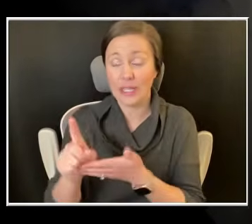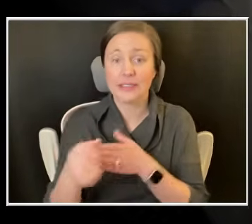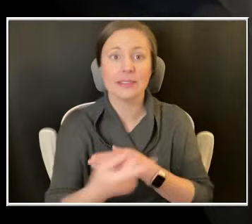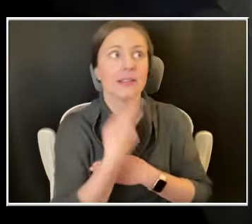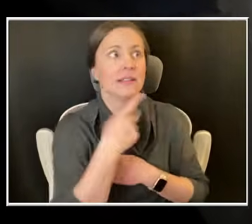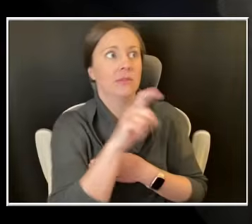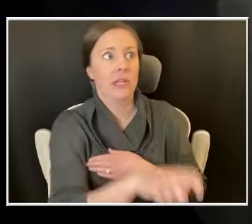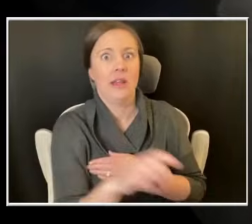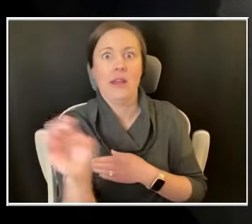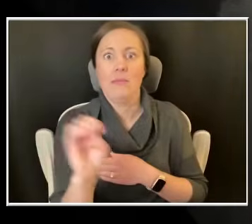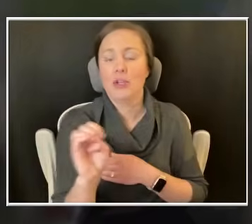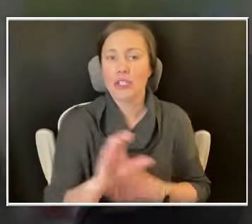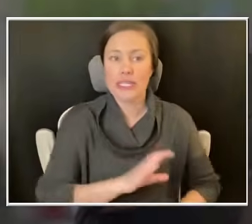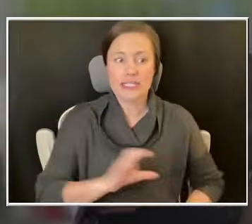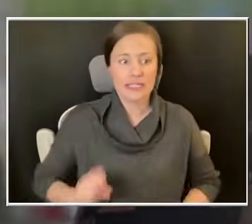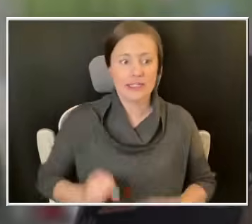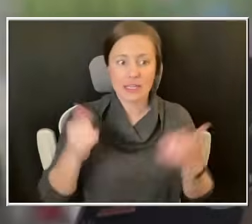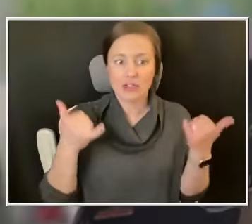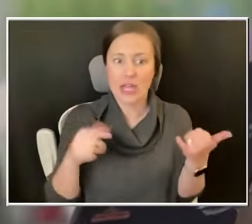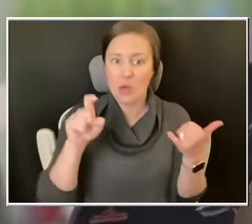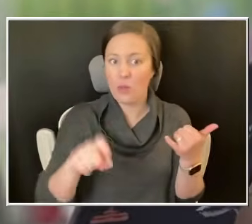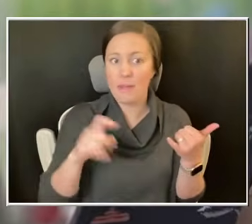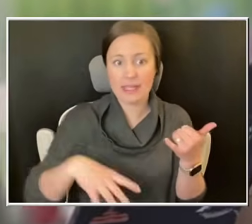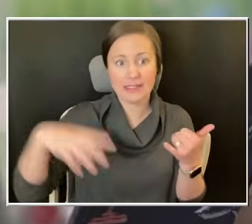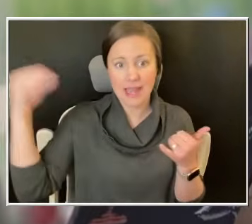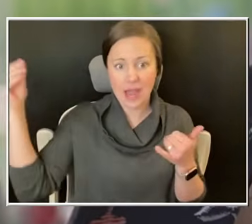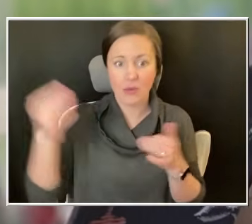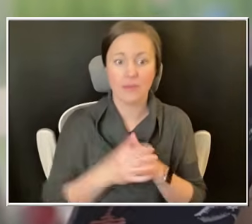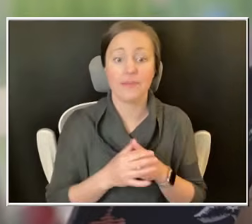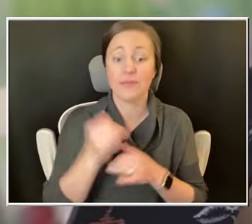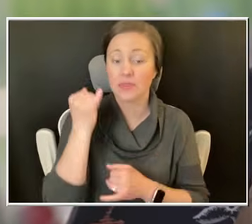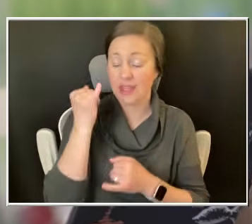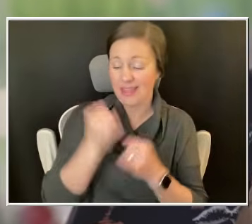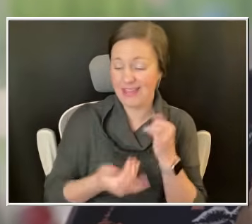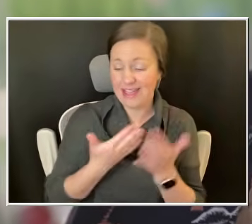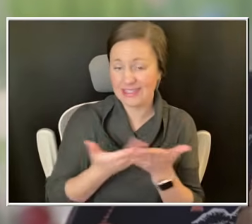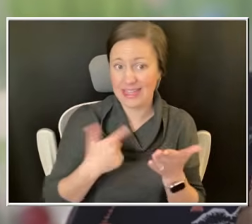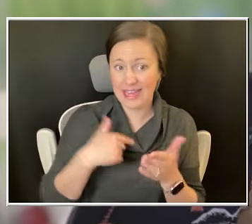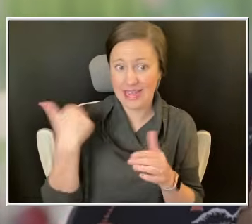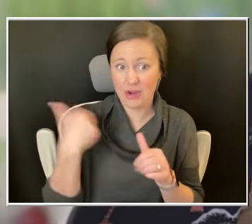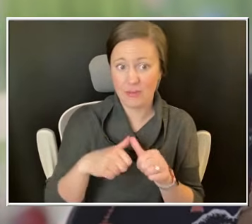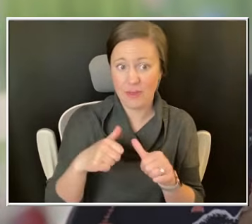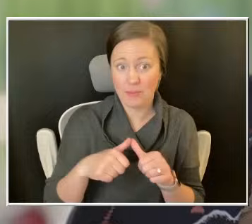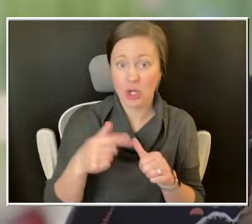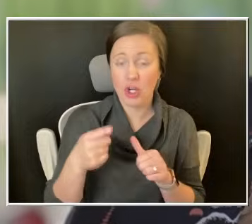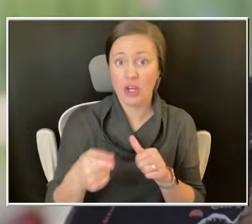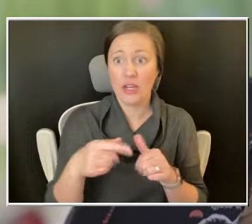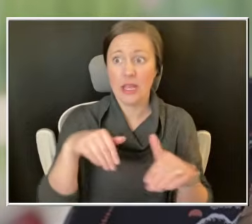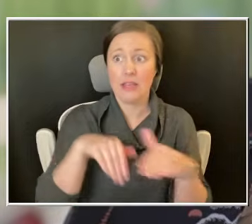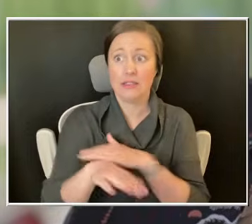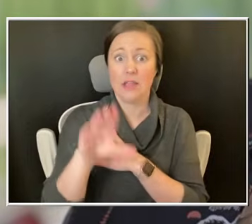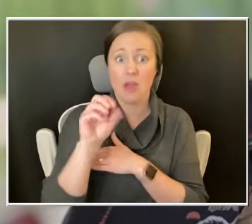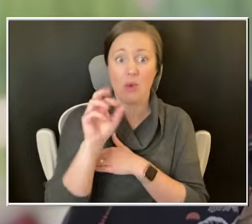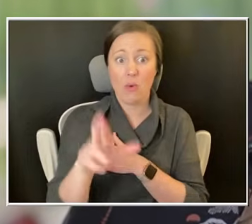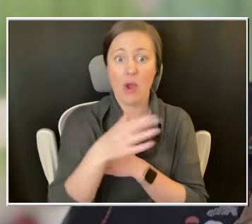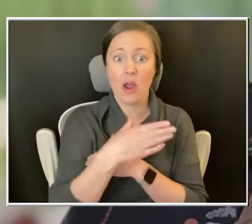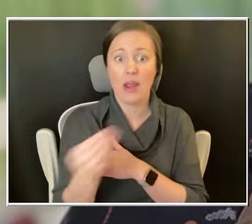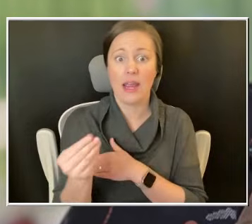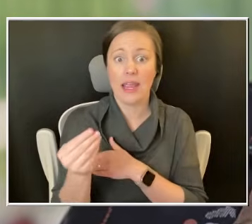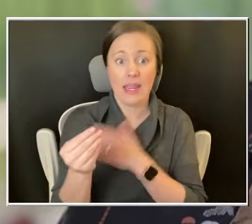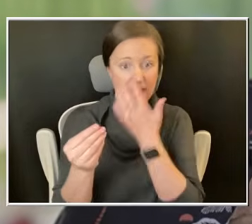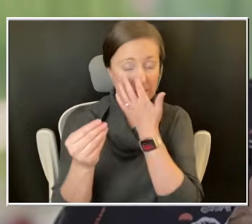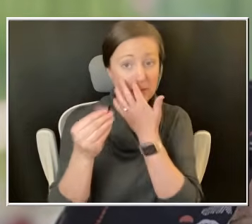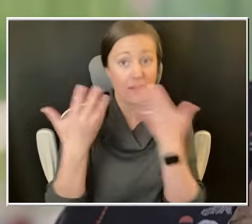C-section right now, we got to get him out. So the last thing I remember is going to the OR and having that mask placed over